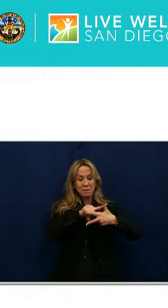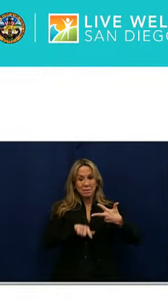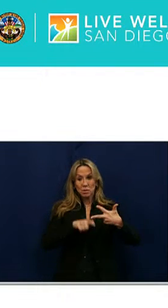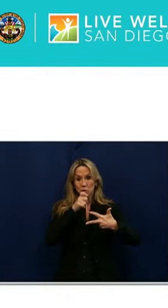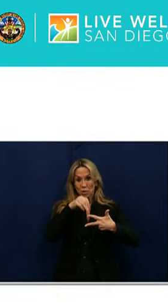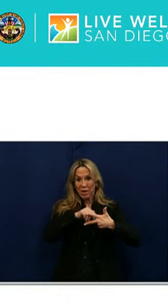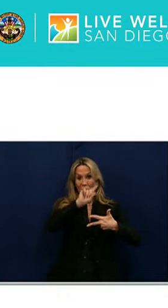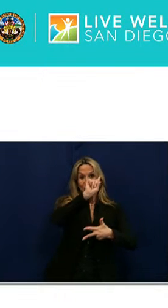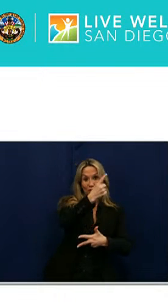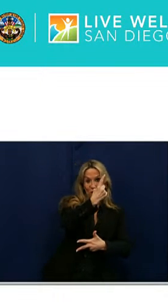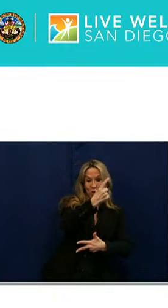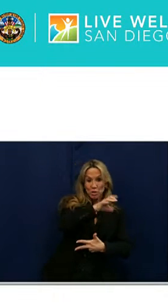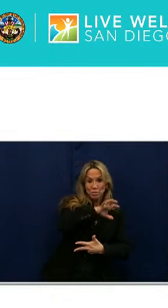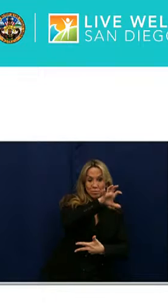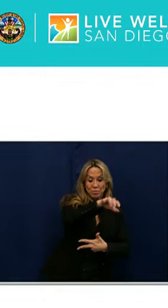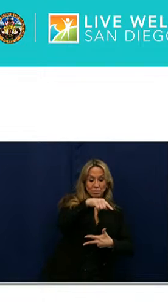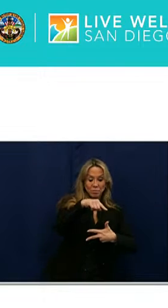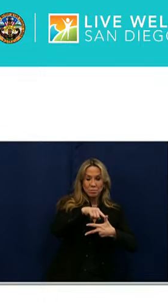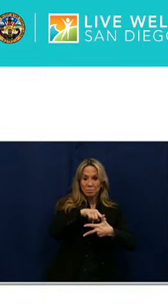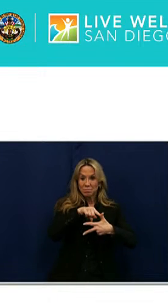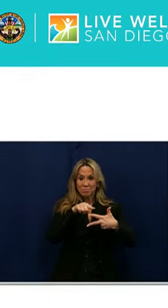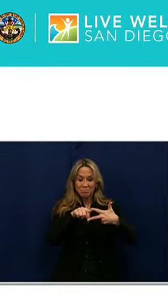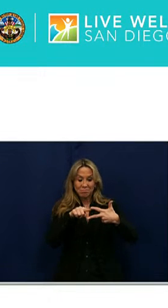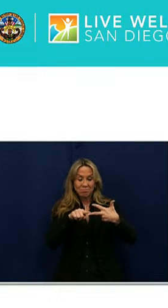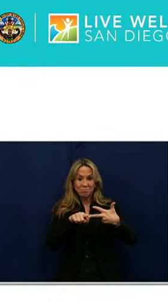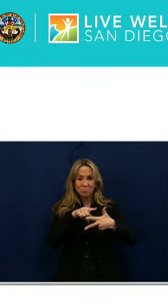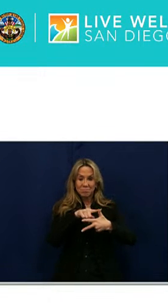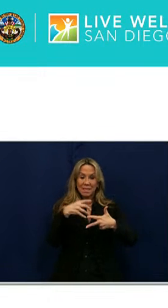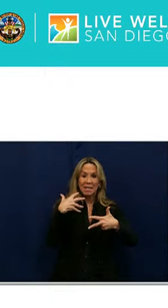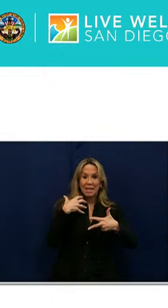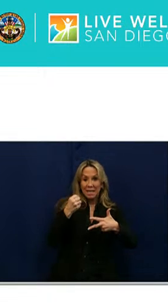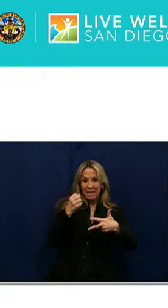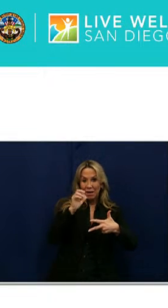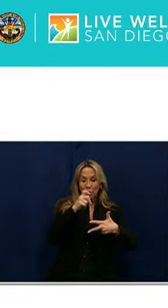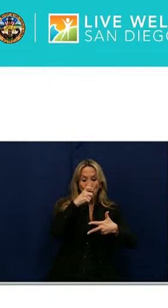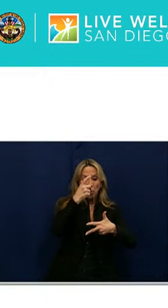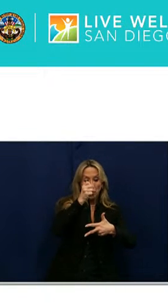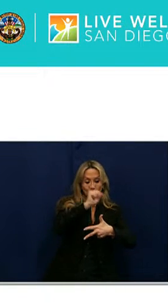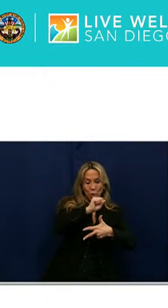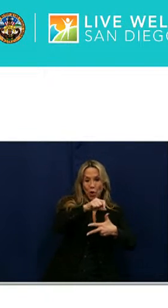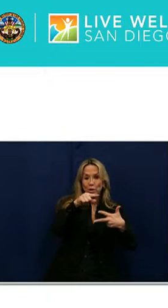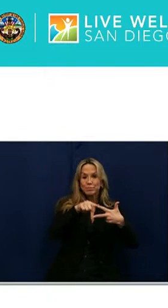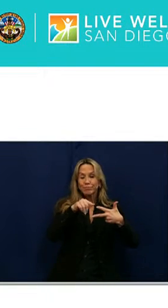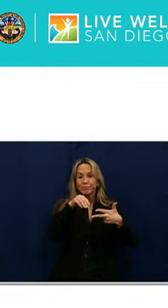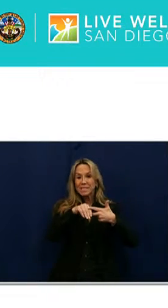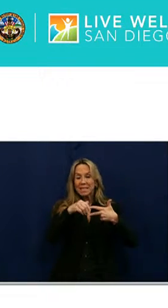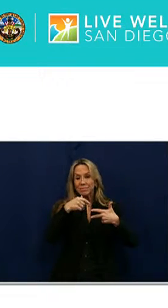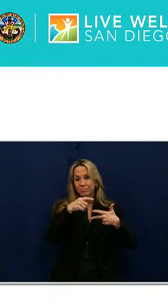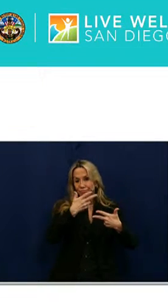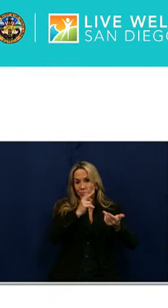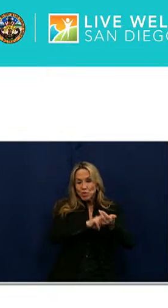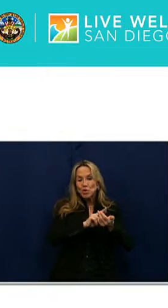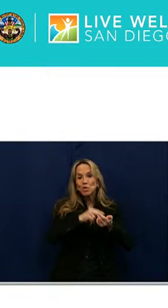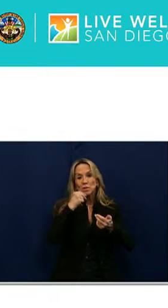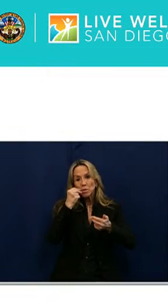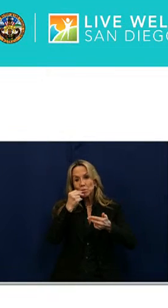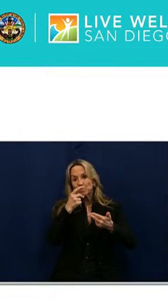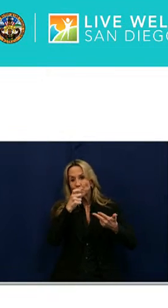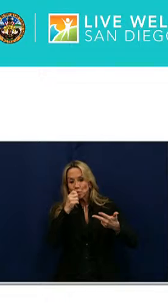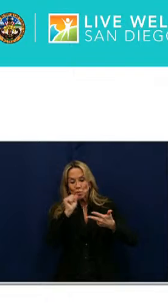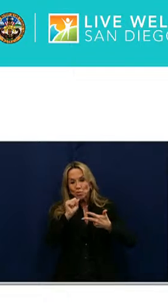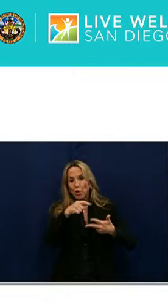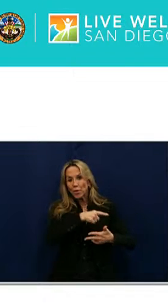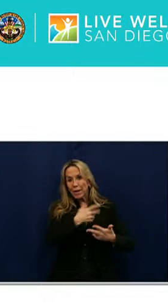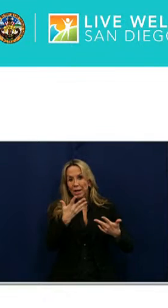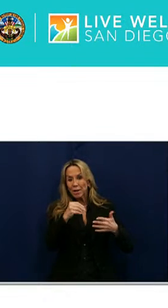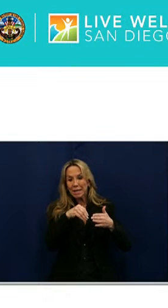personnel, nursing home residents, and nursing home employees. So, and in the first phase, there are 3 tiers.